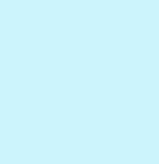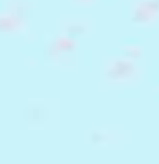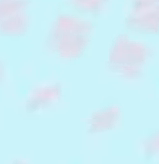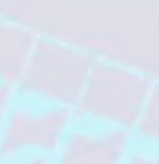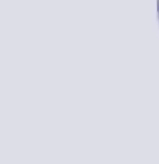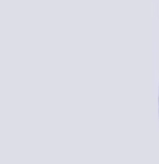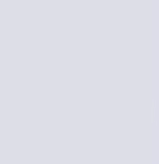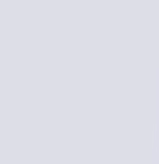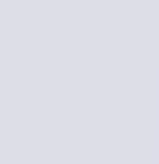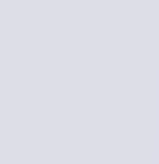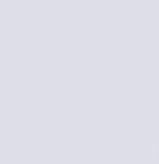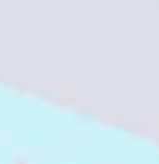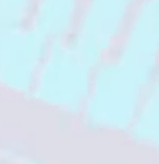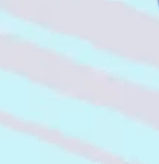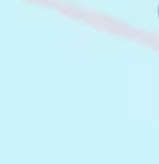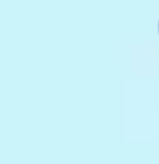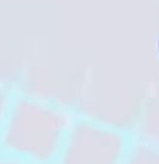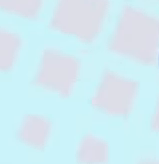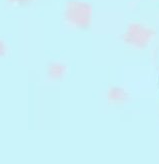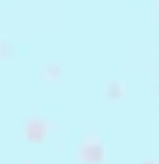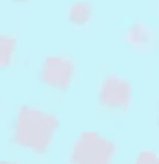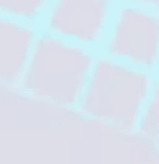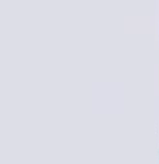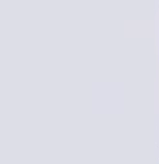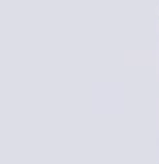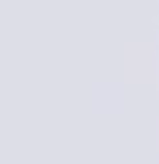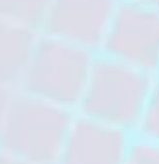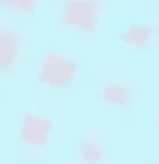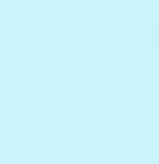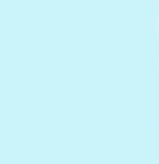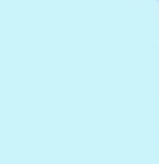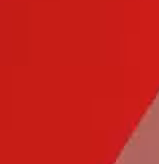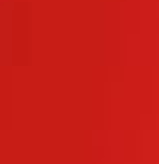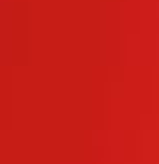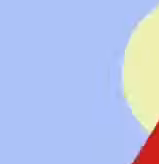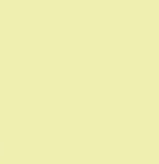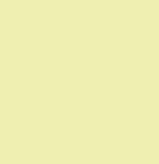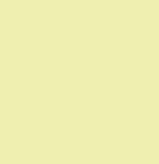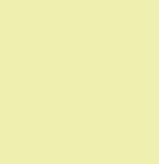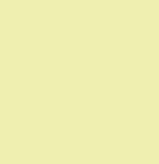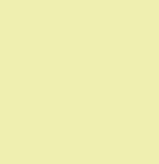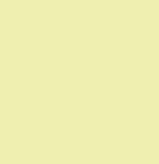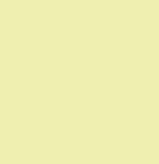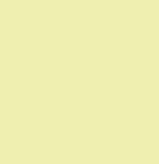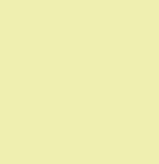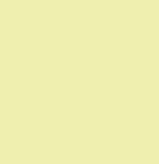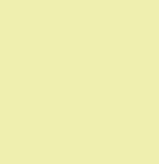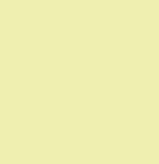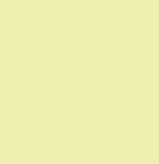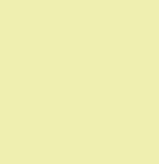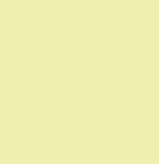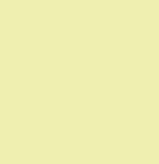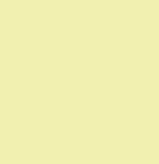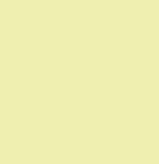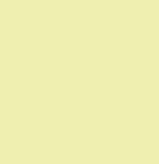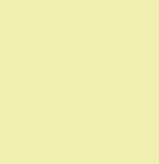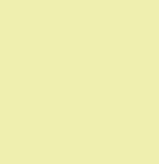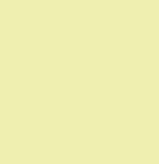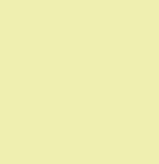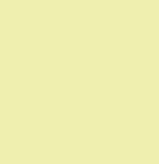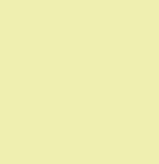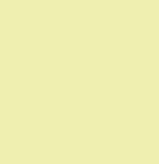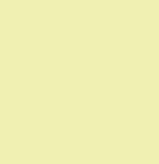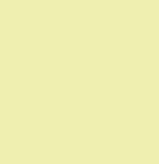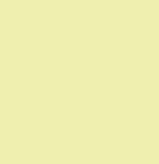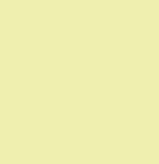youtube.com/GMA News for free and premium content at your fingertips. Hatid sa inyo ng GMA News and Public Affairs